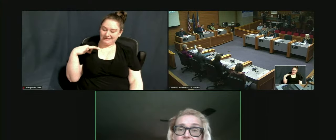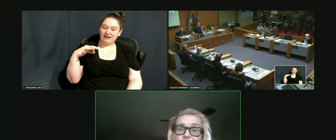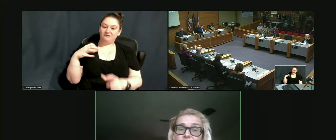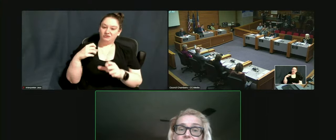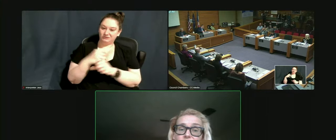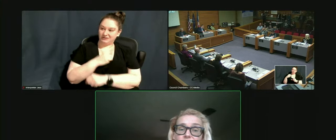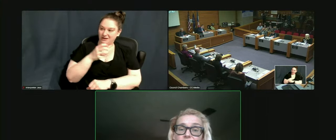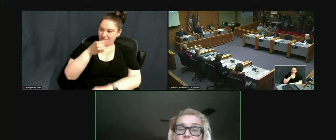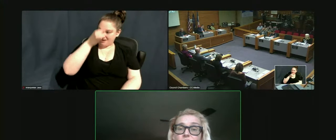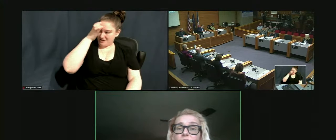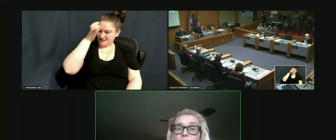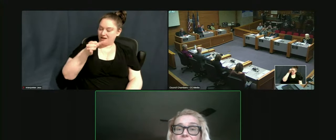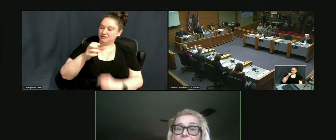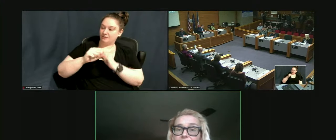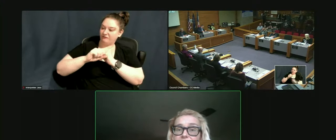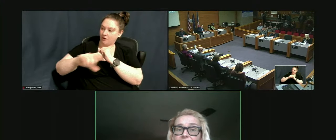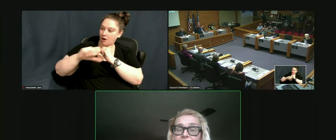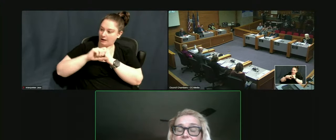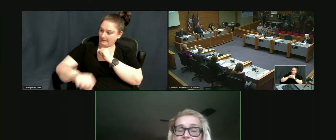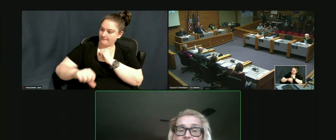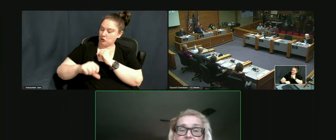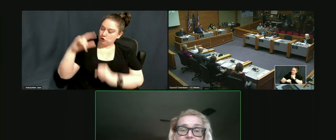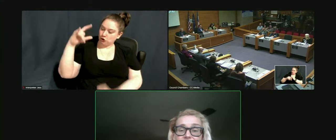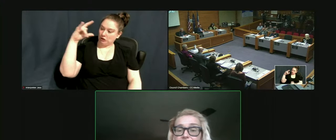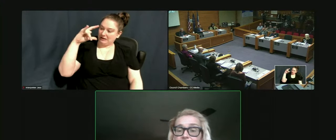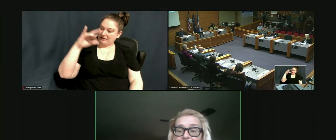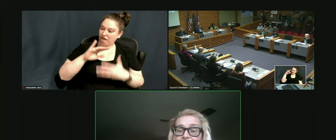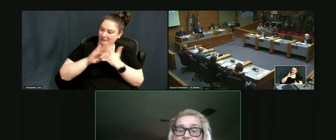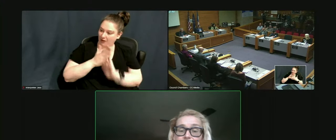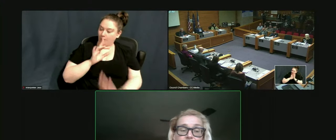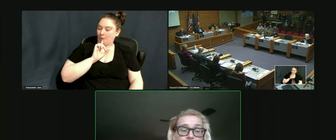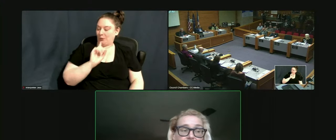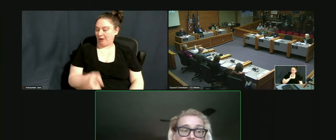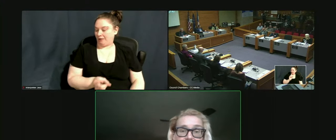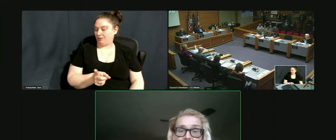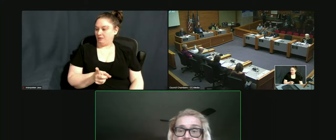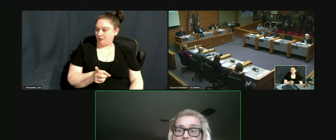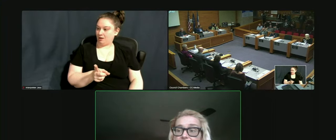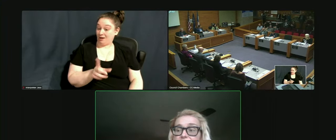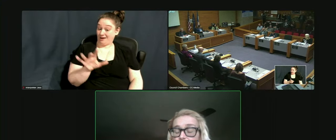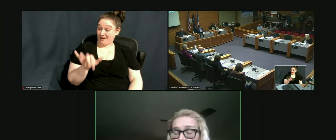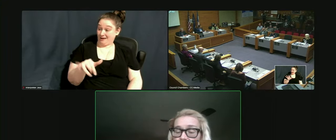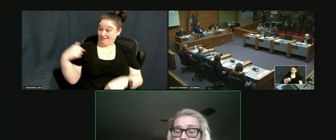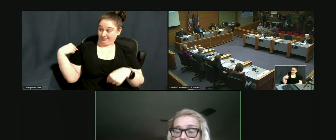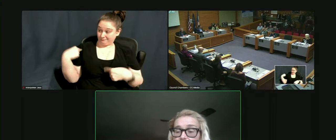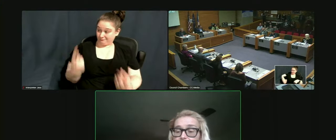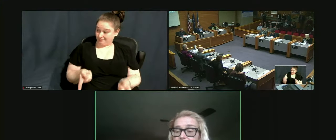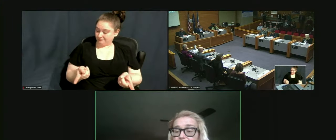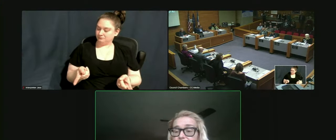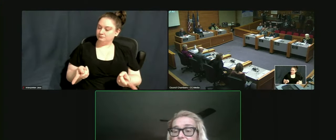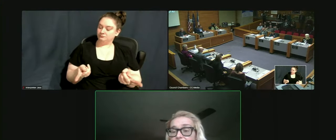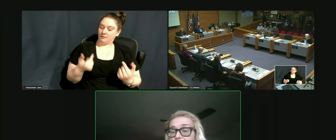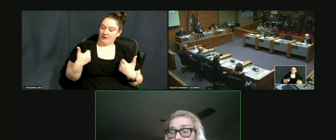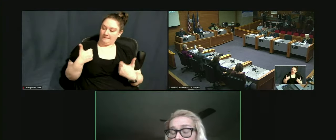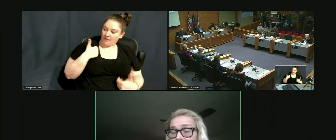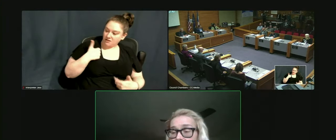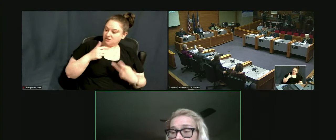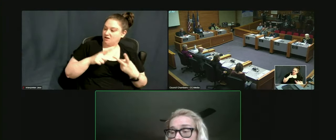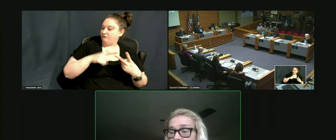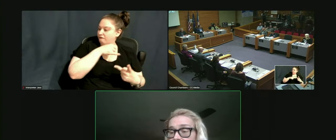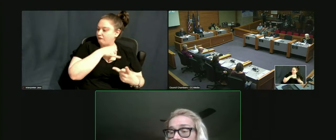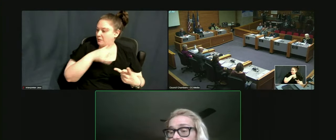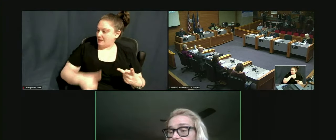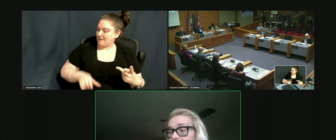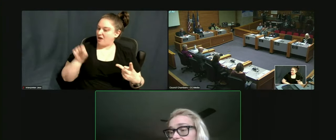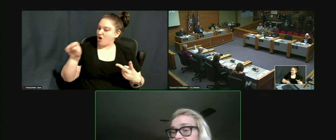commercial air service into a reality. And in that time, the mayor and I and numerous other members of the